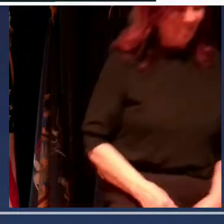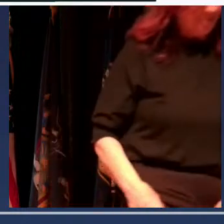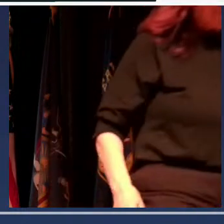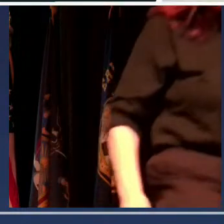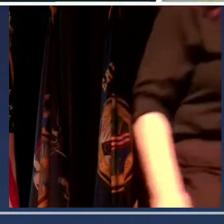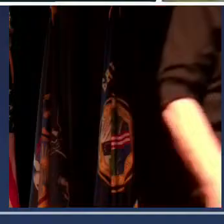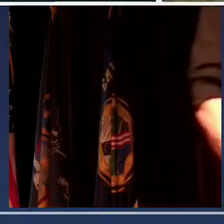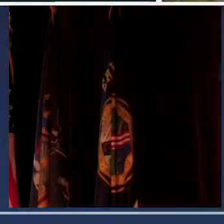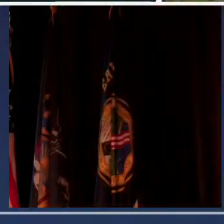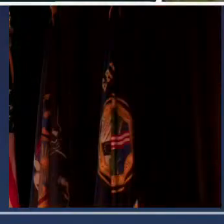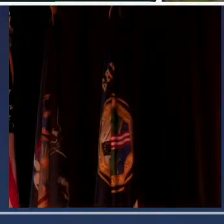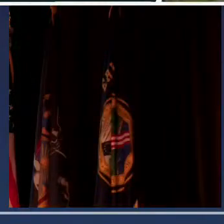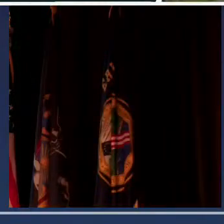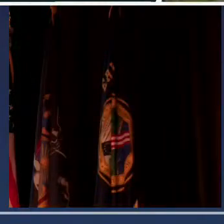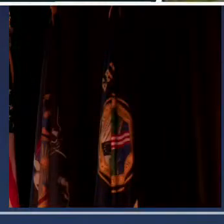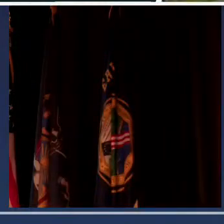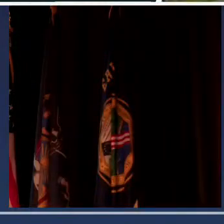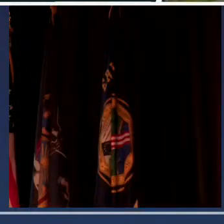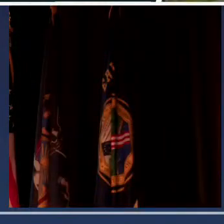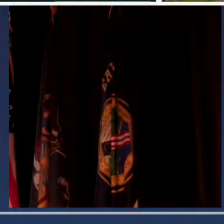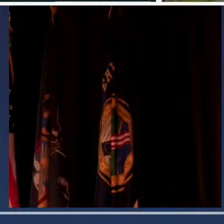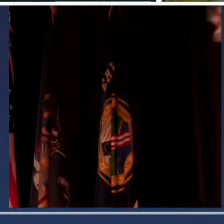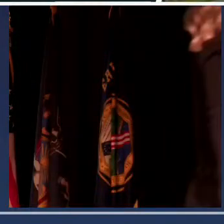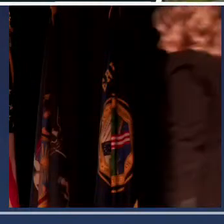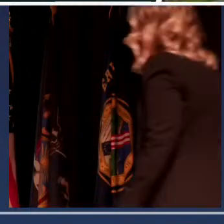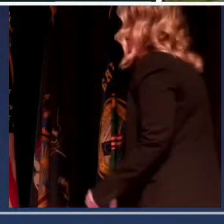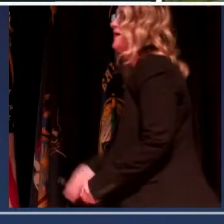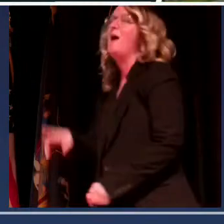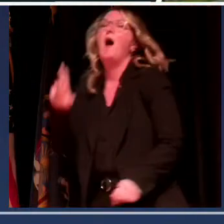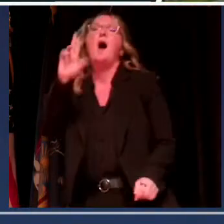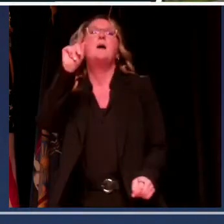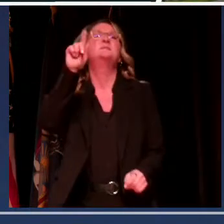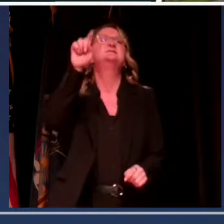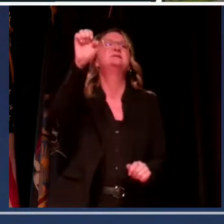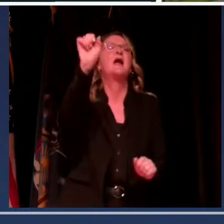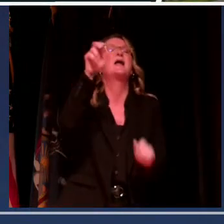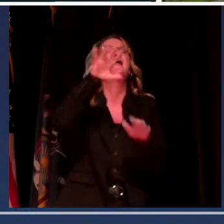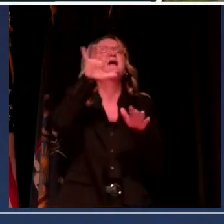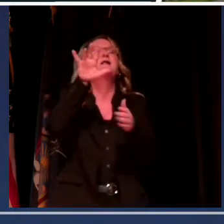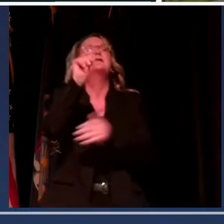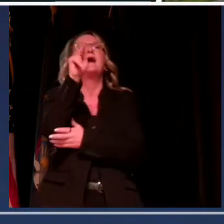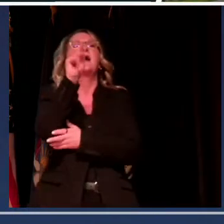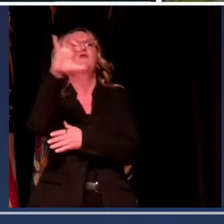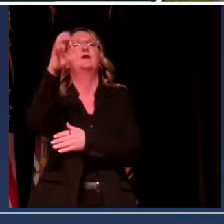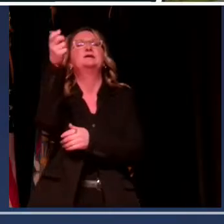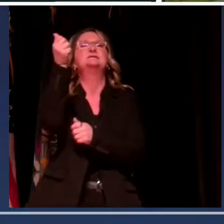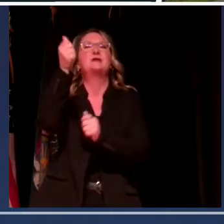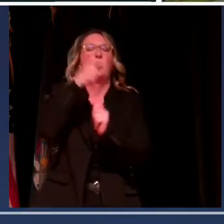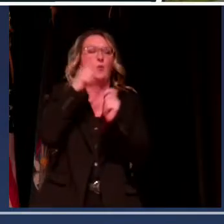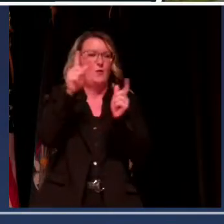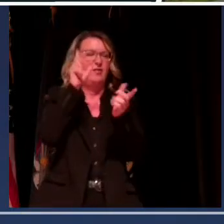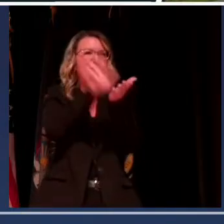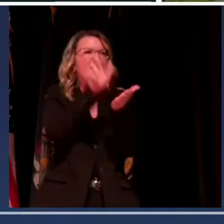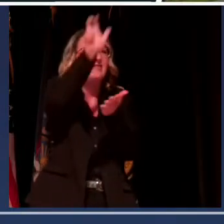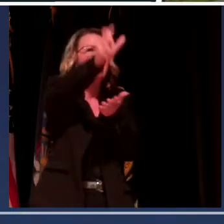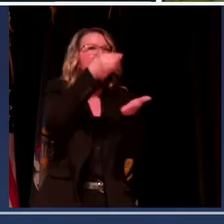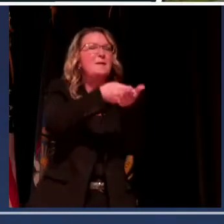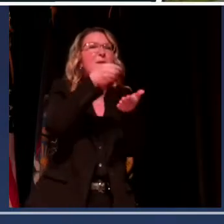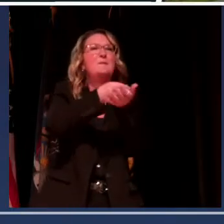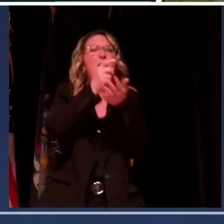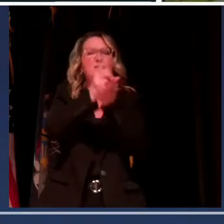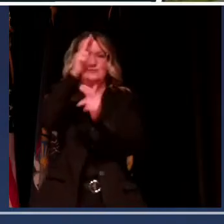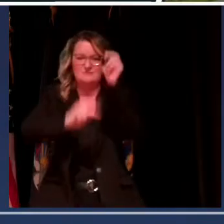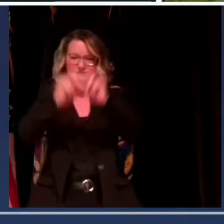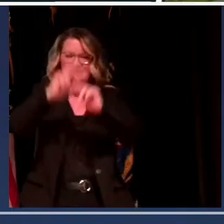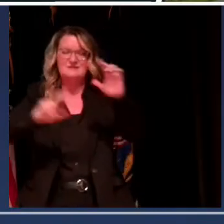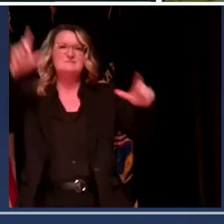Upstate Niagara Dairy Cooperative will invest $150 million to build a 250,000 square foot manufacturing